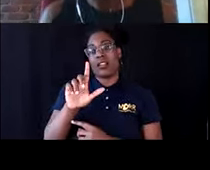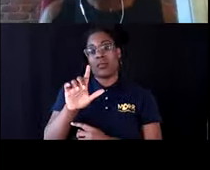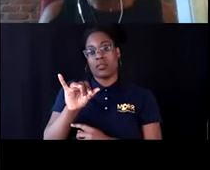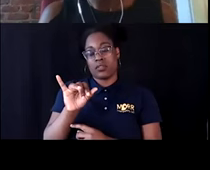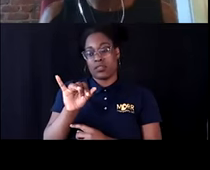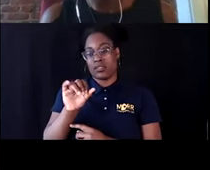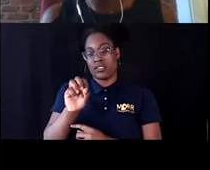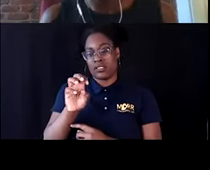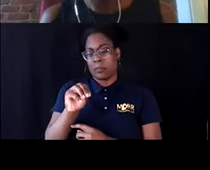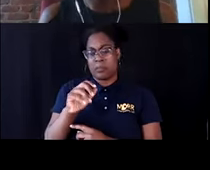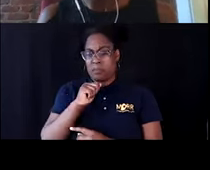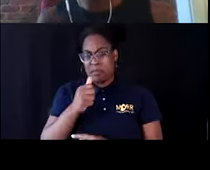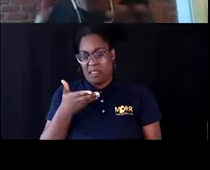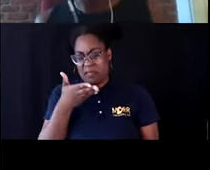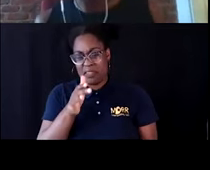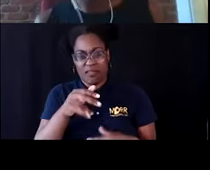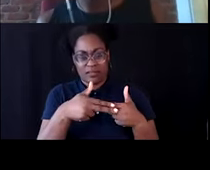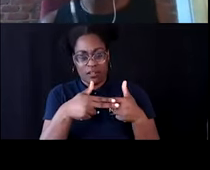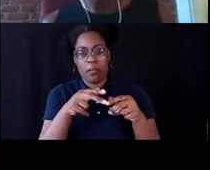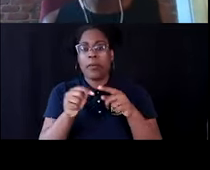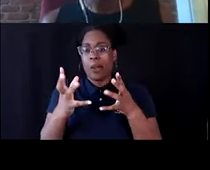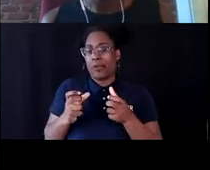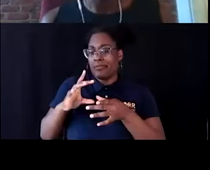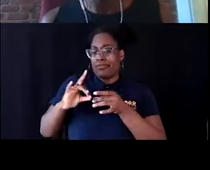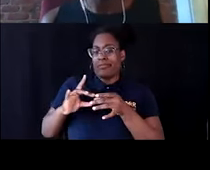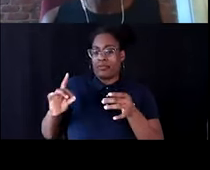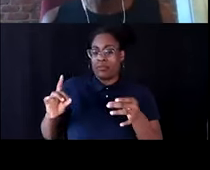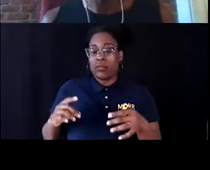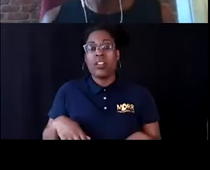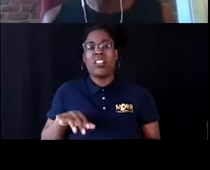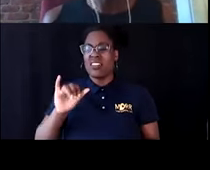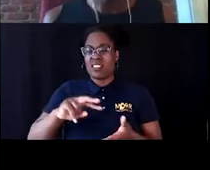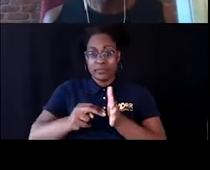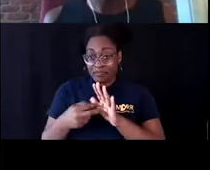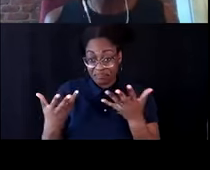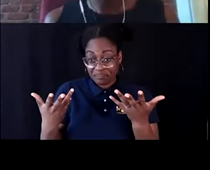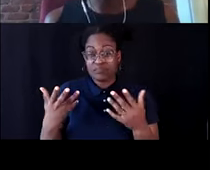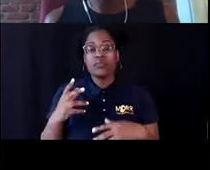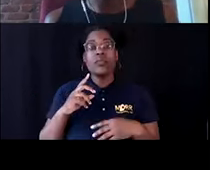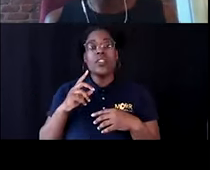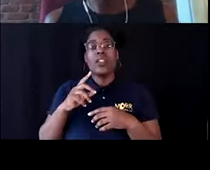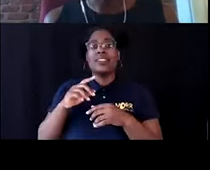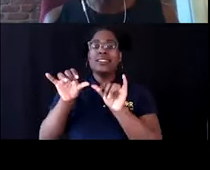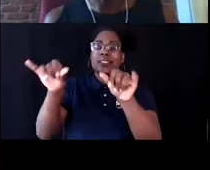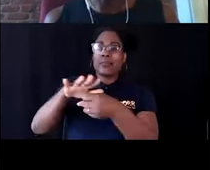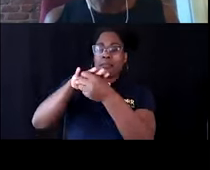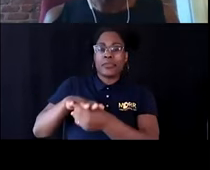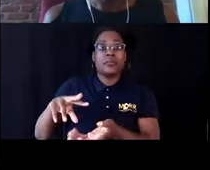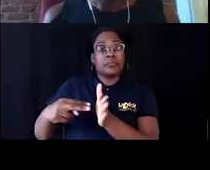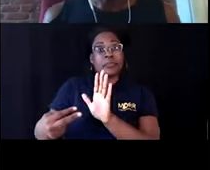idea, is a culture of oppression and exploitation, whereby people who are not